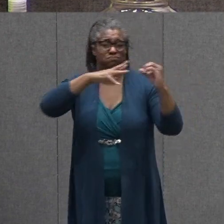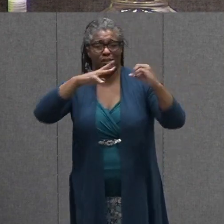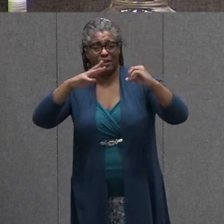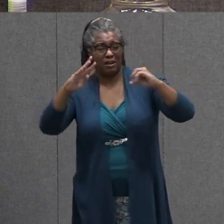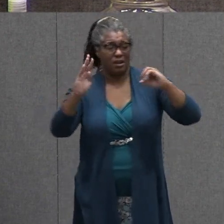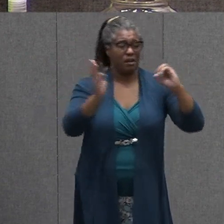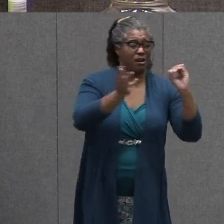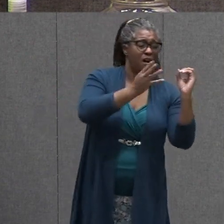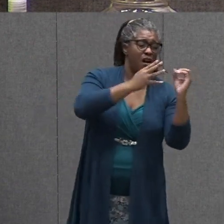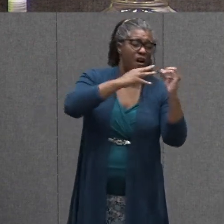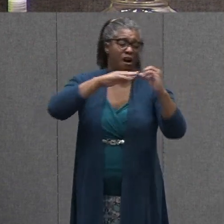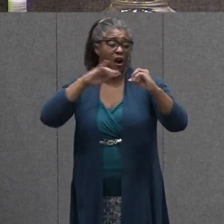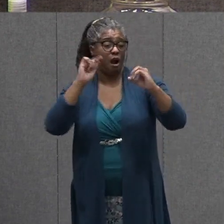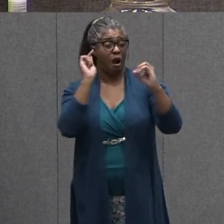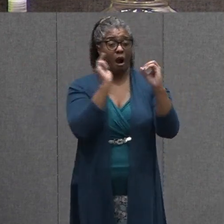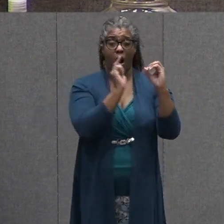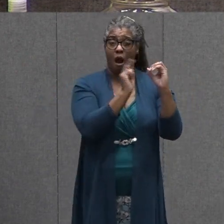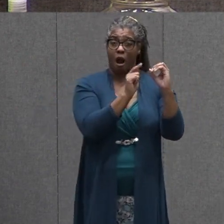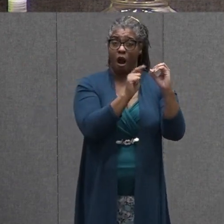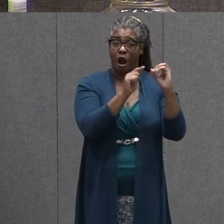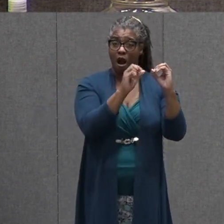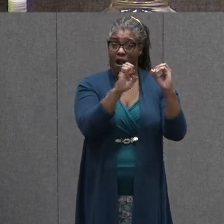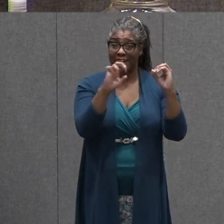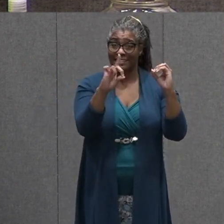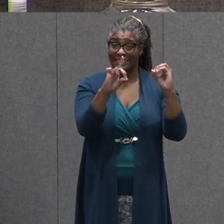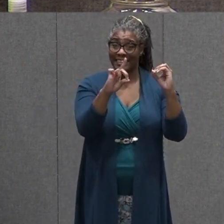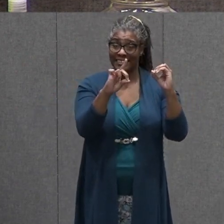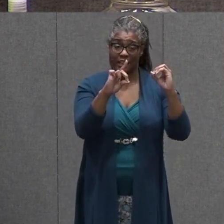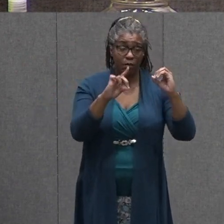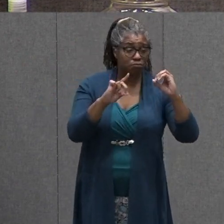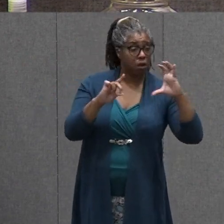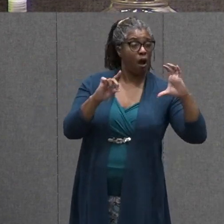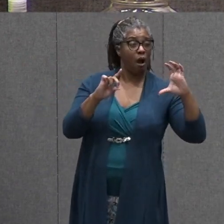go. The Tiny Seed by Eric Carle.